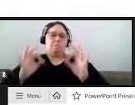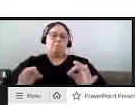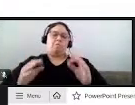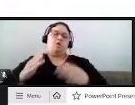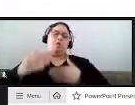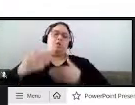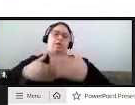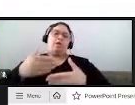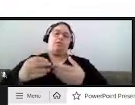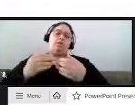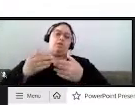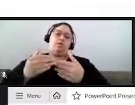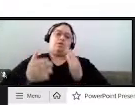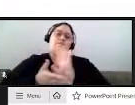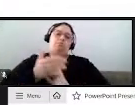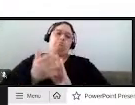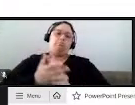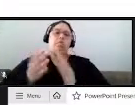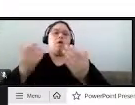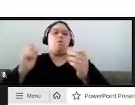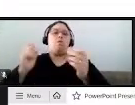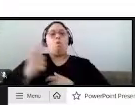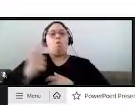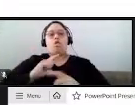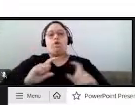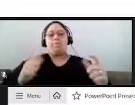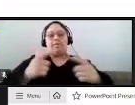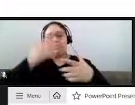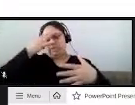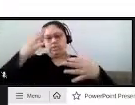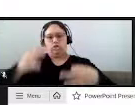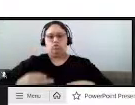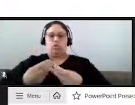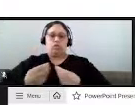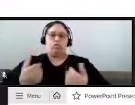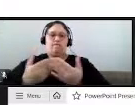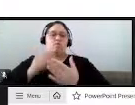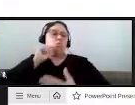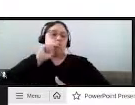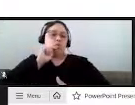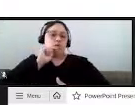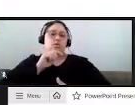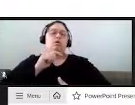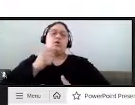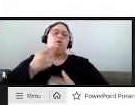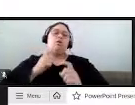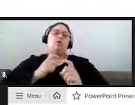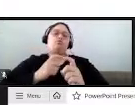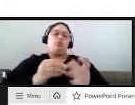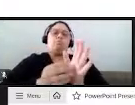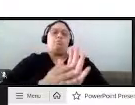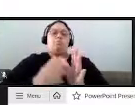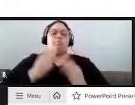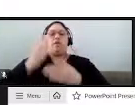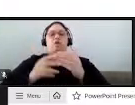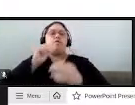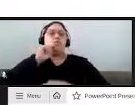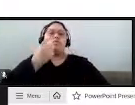procedures. And all committee decisions or resolutions for the quarter were being tracked by the end of quarter